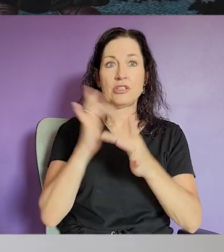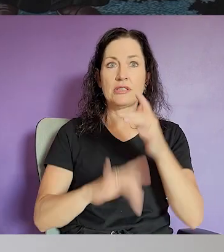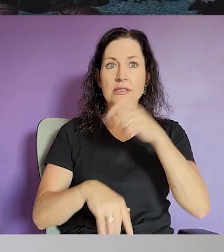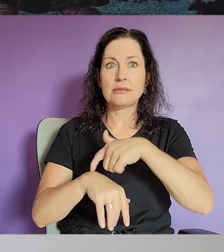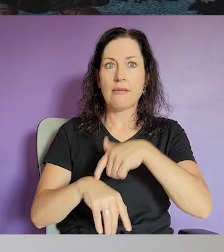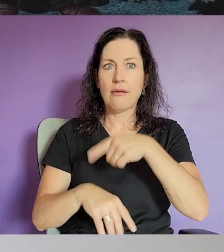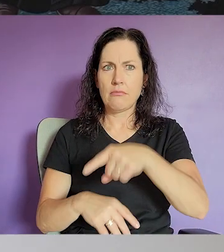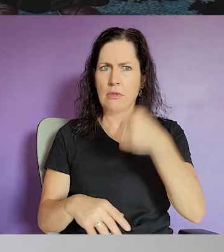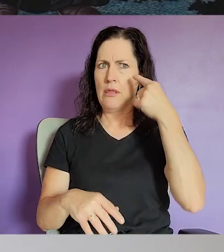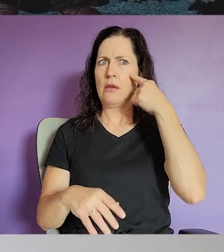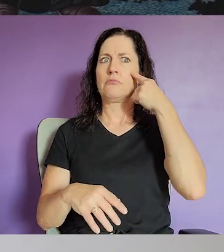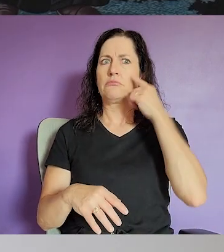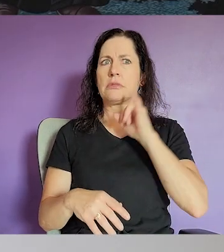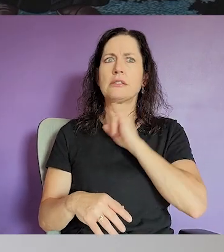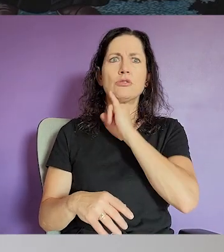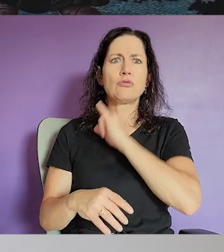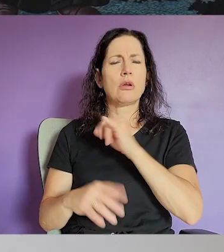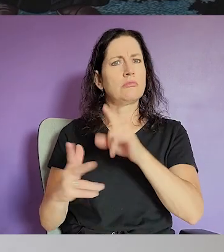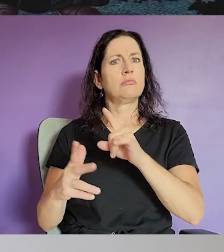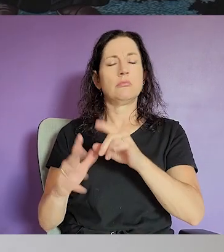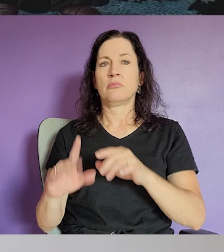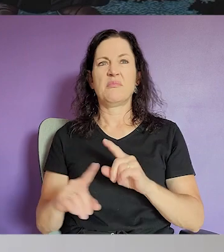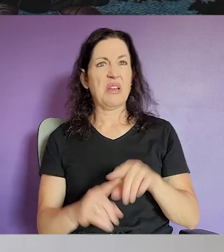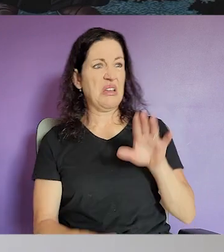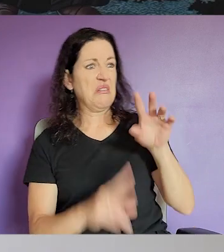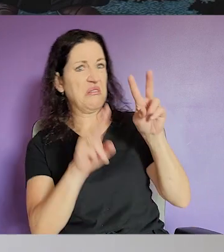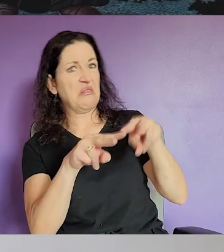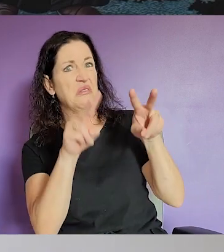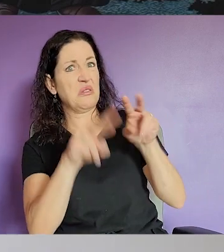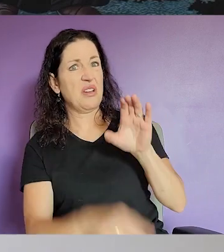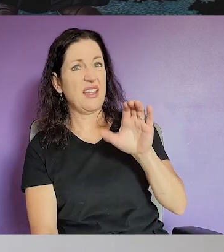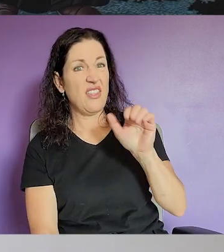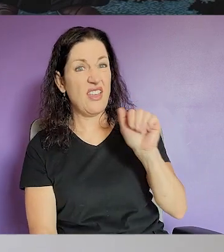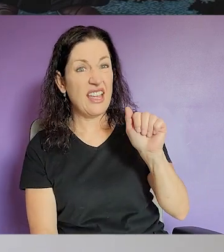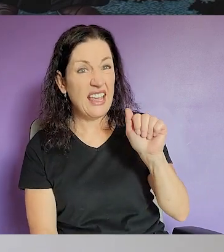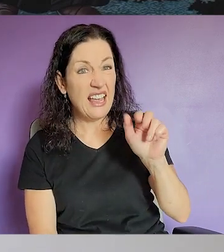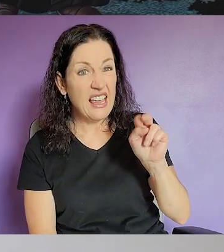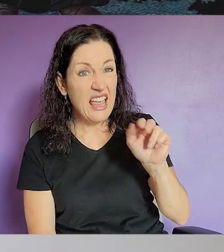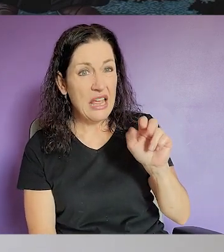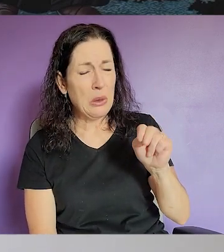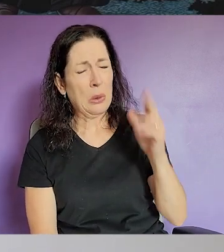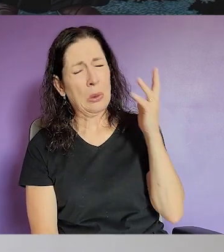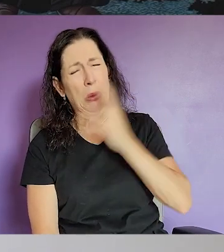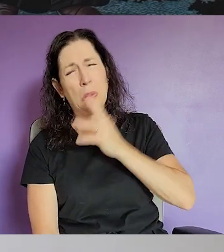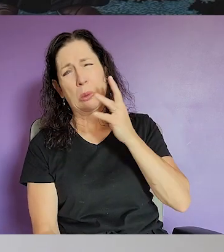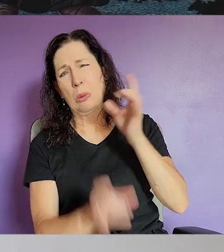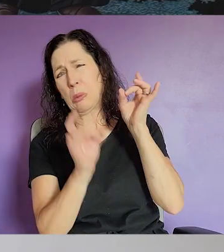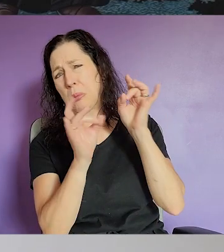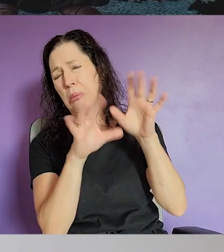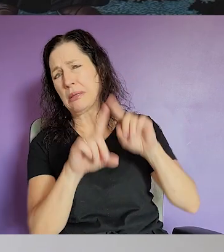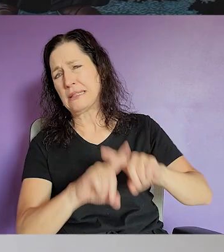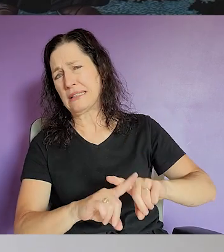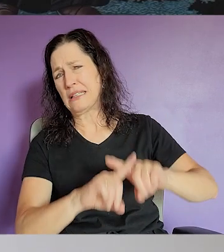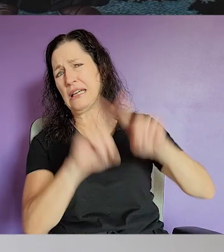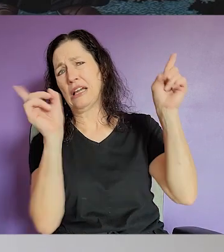to hear, that the Canaanites, of all people, how different they are.